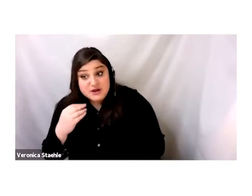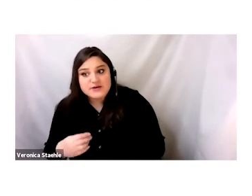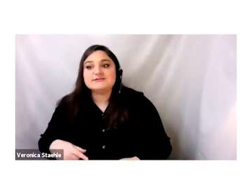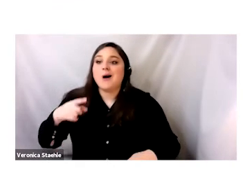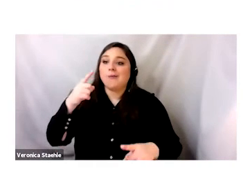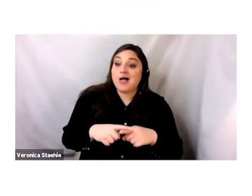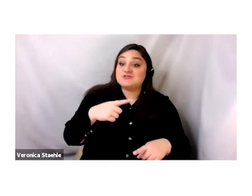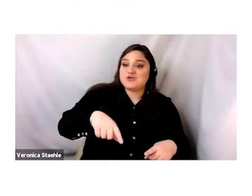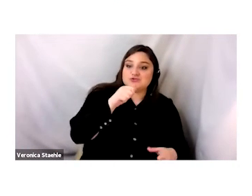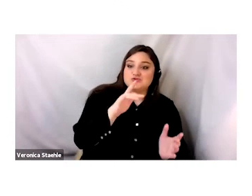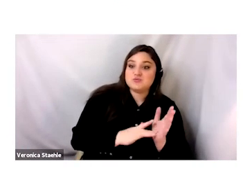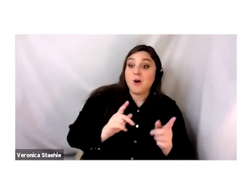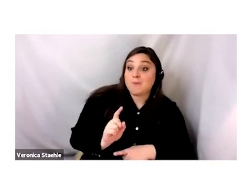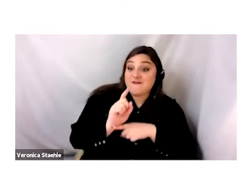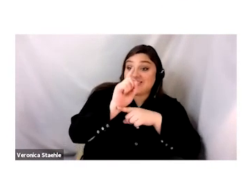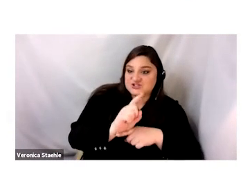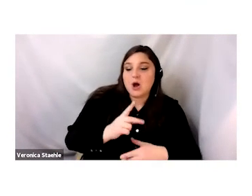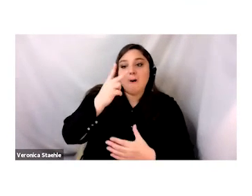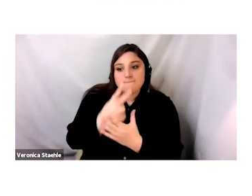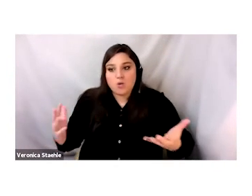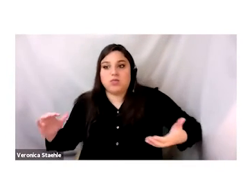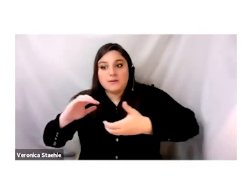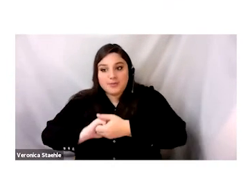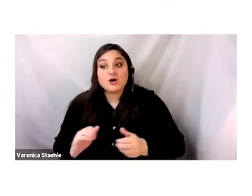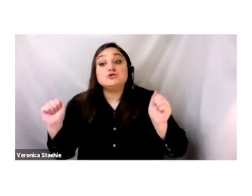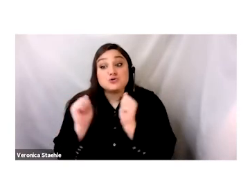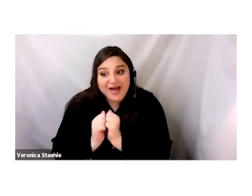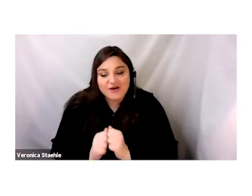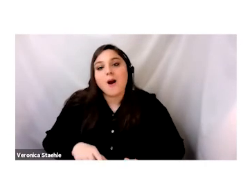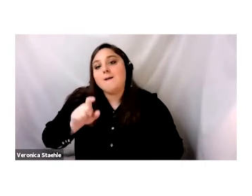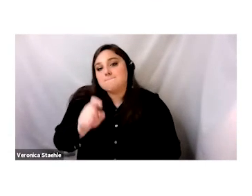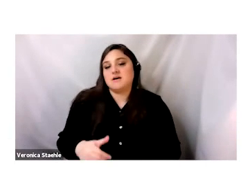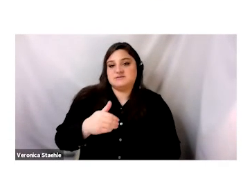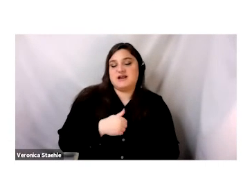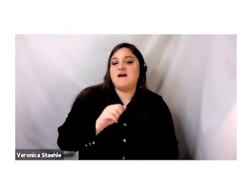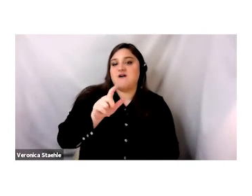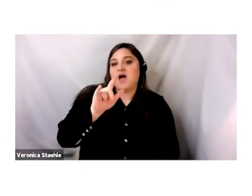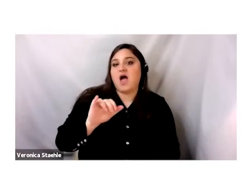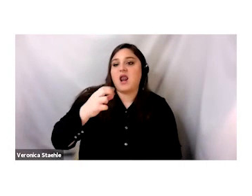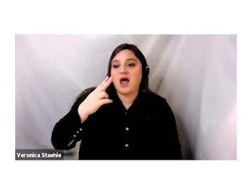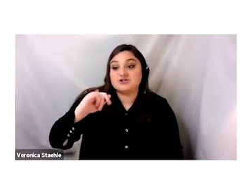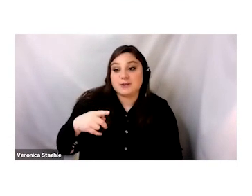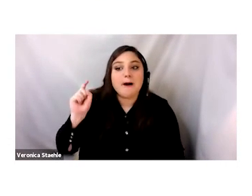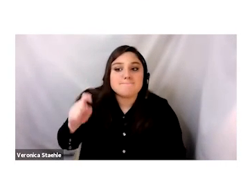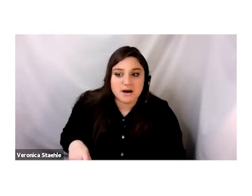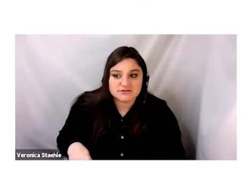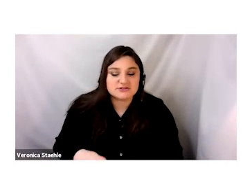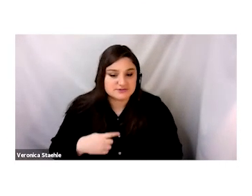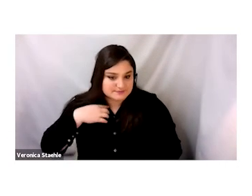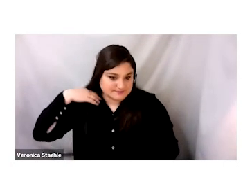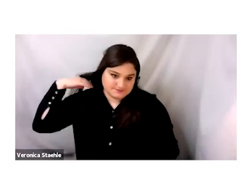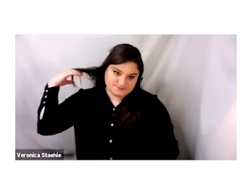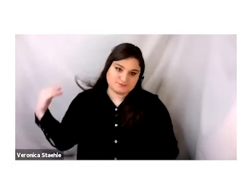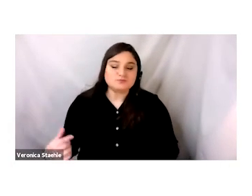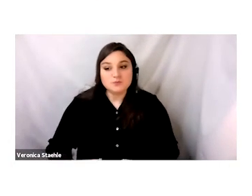need to actually work to dismantle them. And so allyship is key to supporting and amplifying equity designers. And I know there's